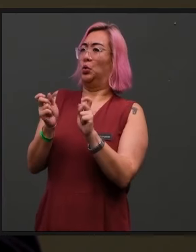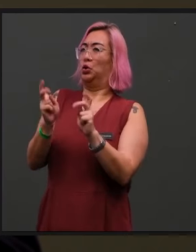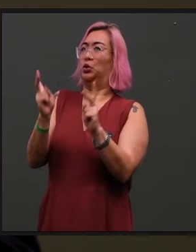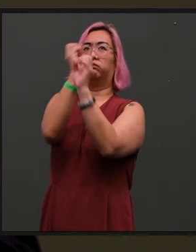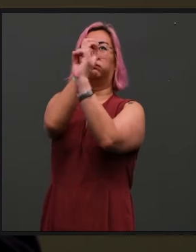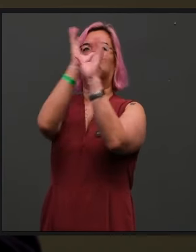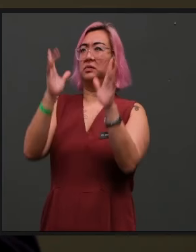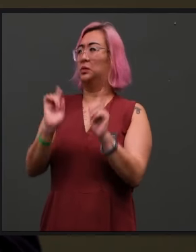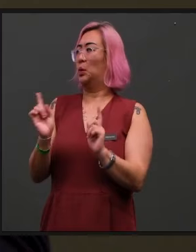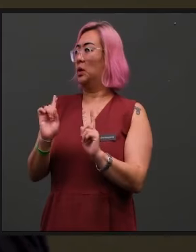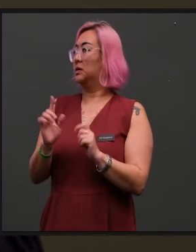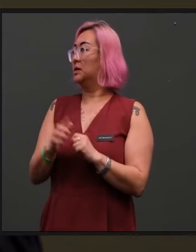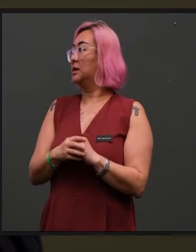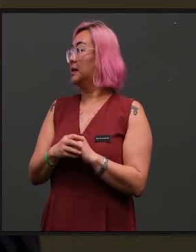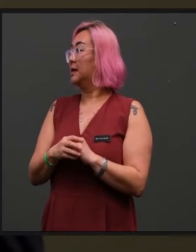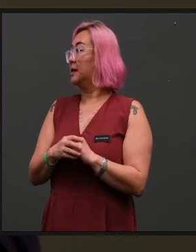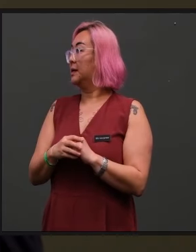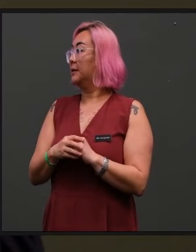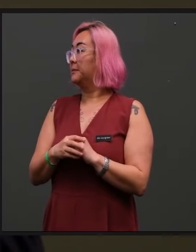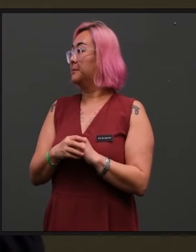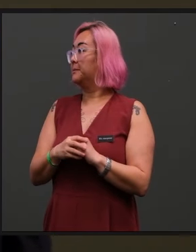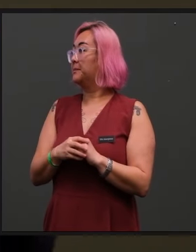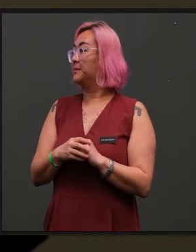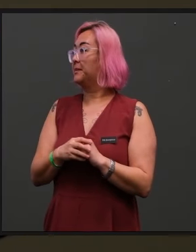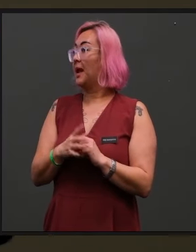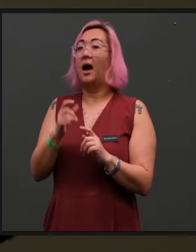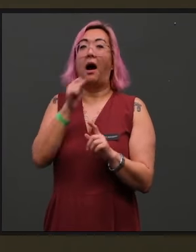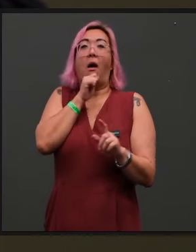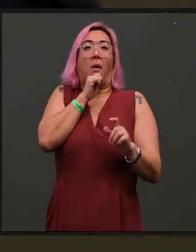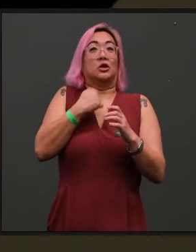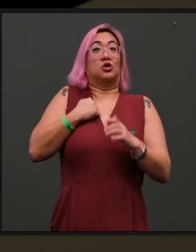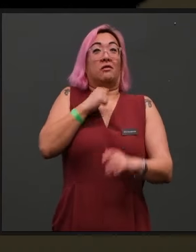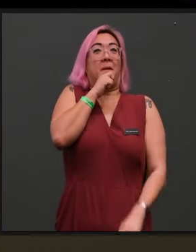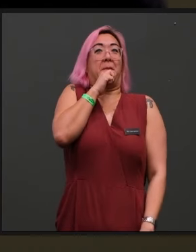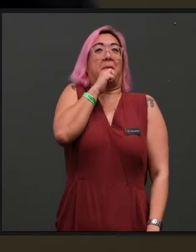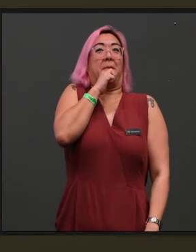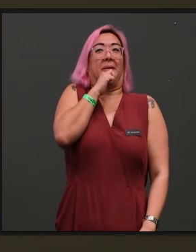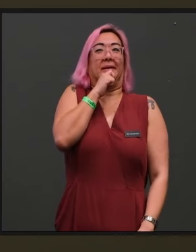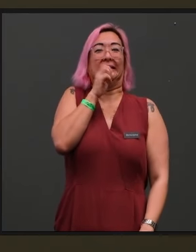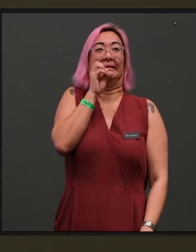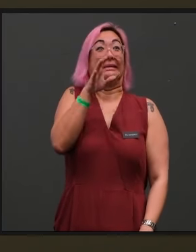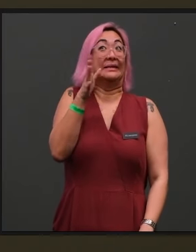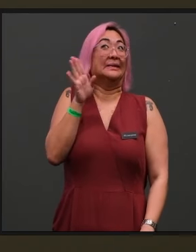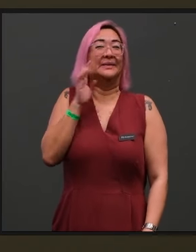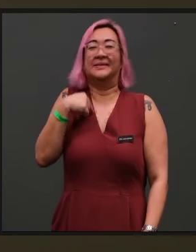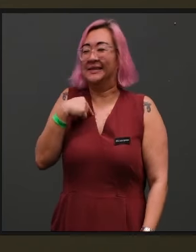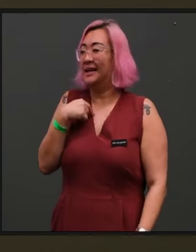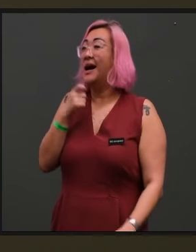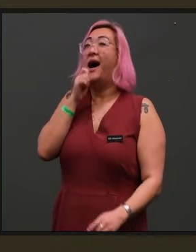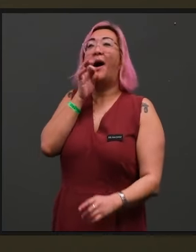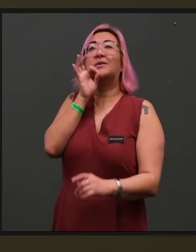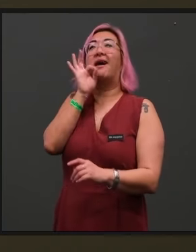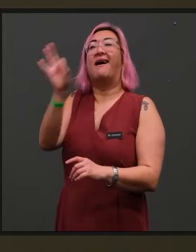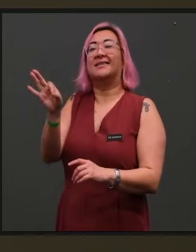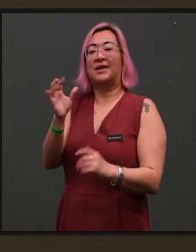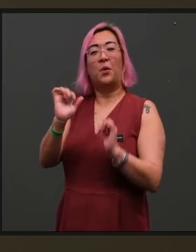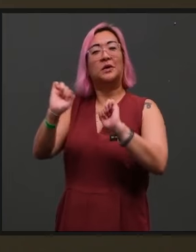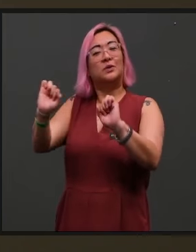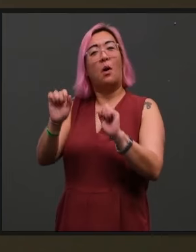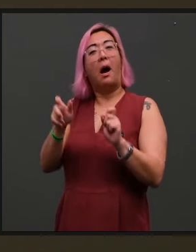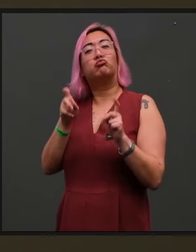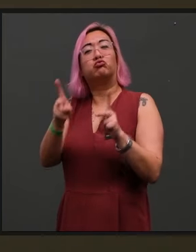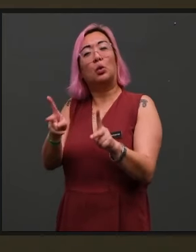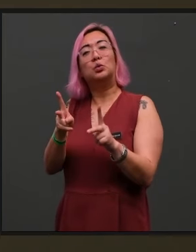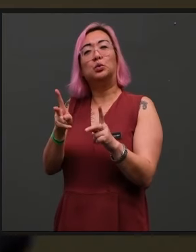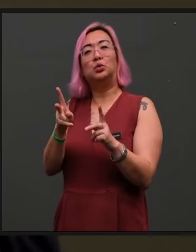things? You're not coming through. Oh, sorry. Sorry, I was just talking closer to the microphone. I was just asking, what the approach was for